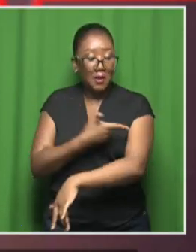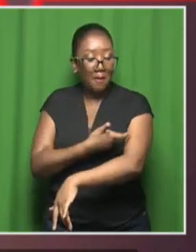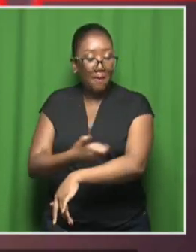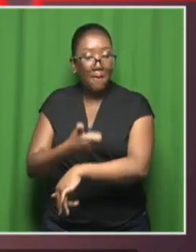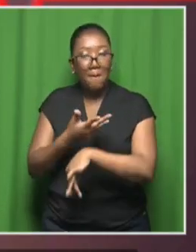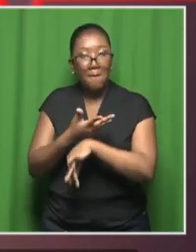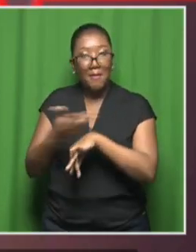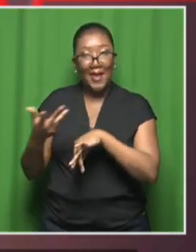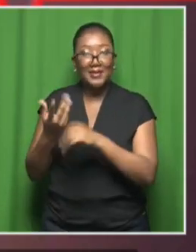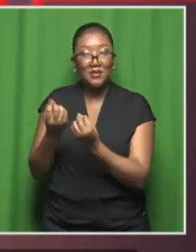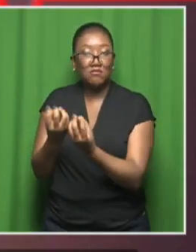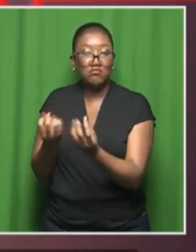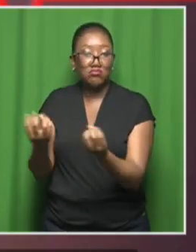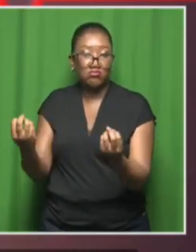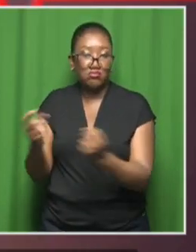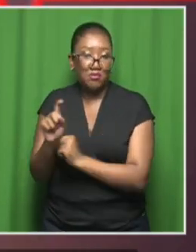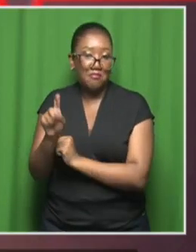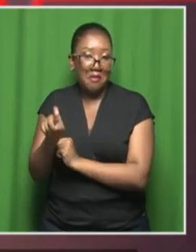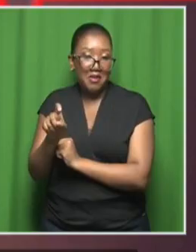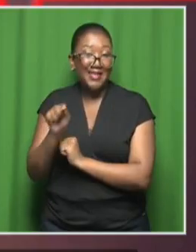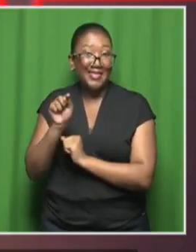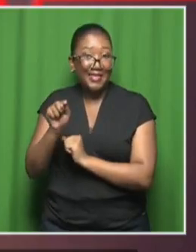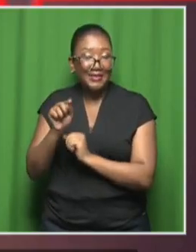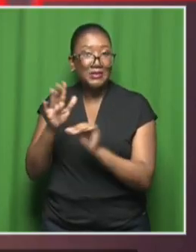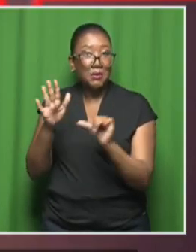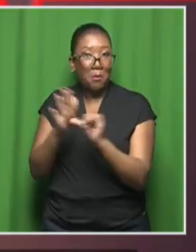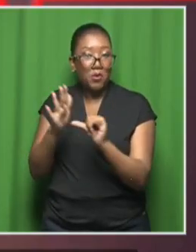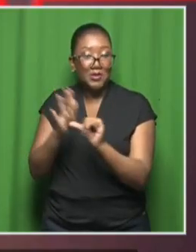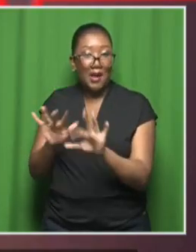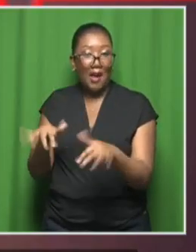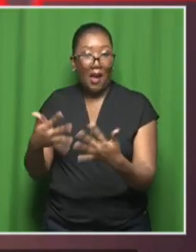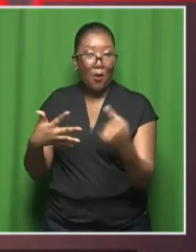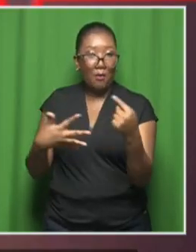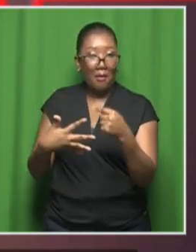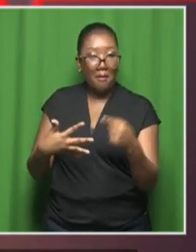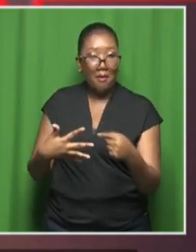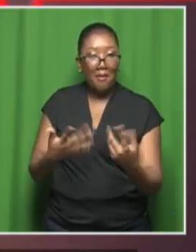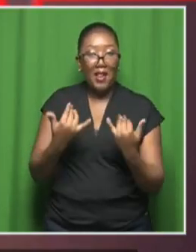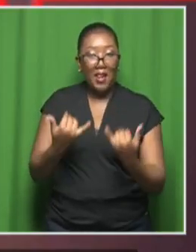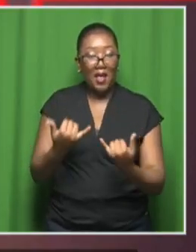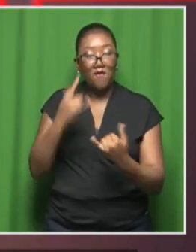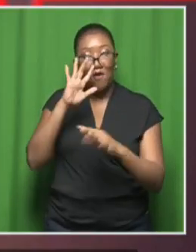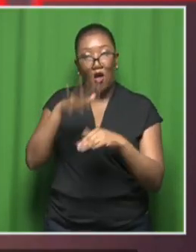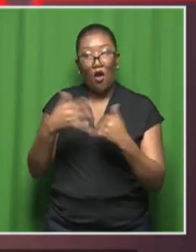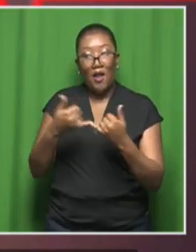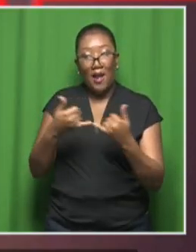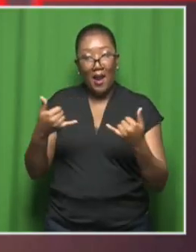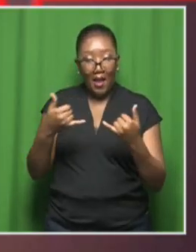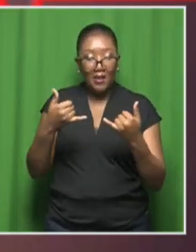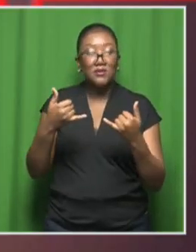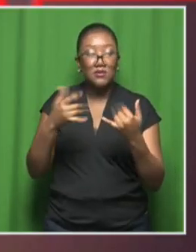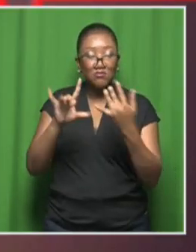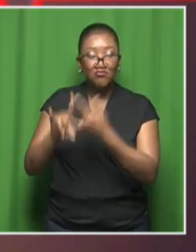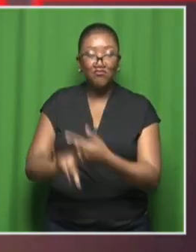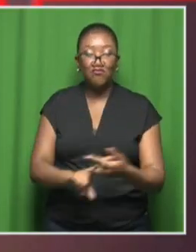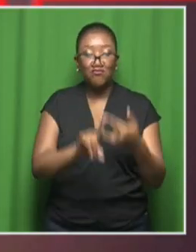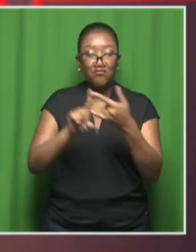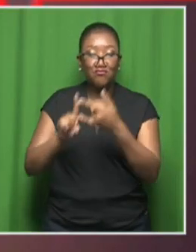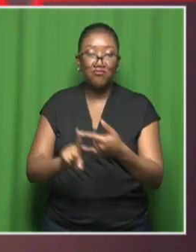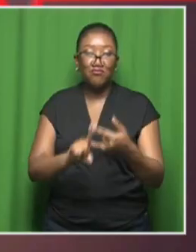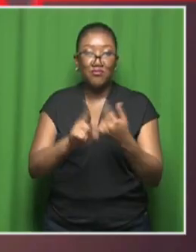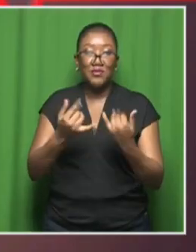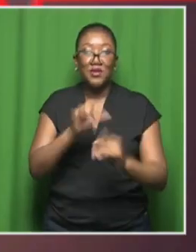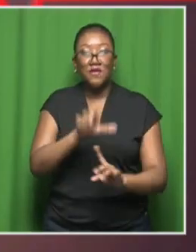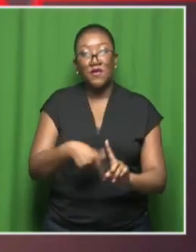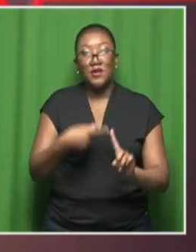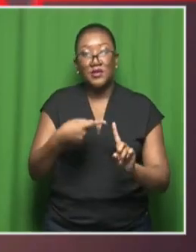public on the reciprocal benefits of giving blood. Now, joining us virtually to tell us more about this is the South